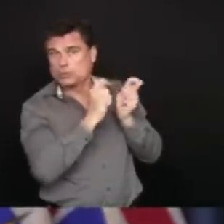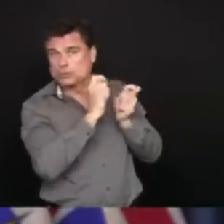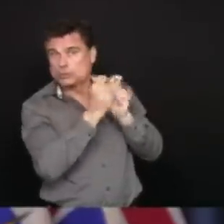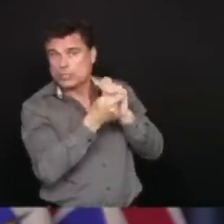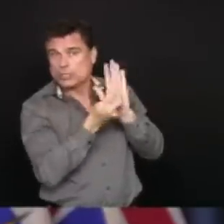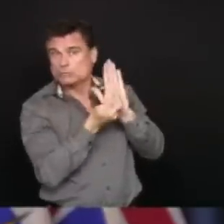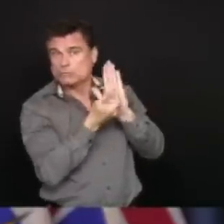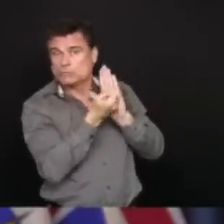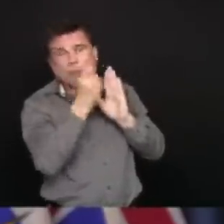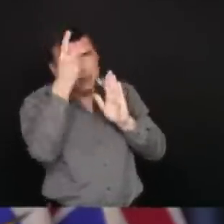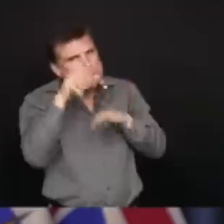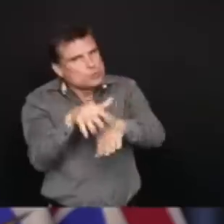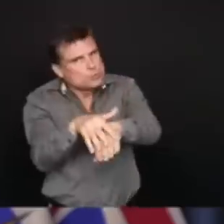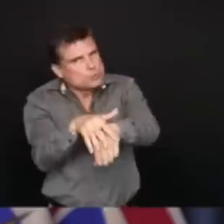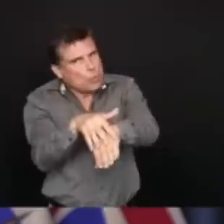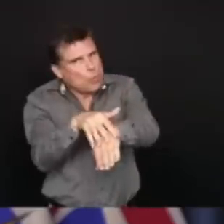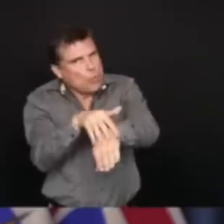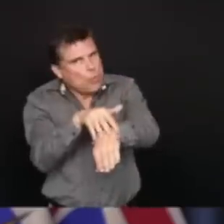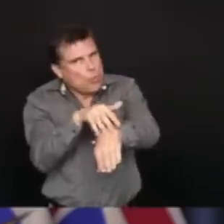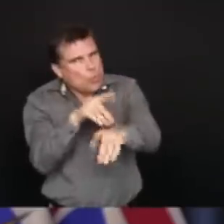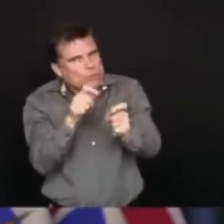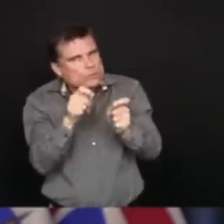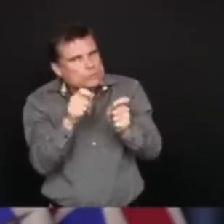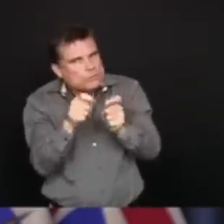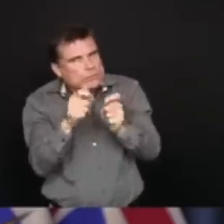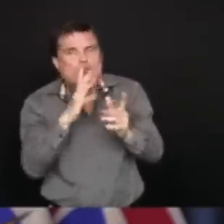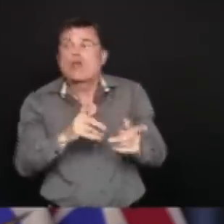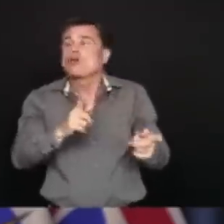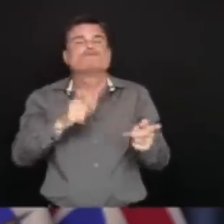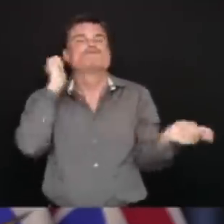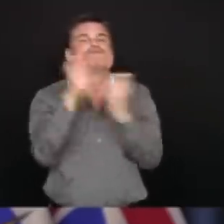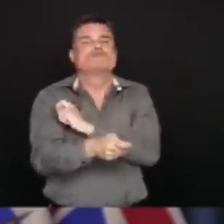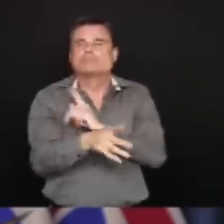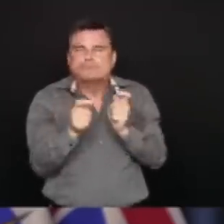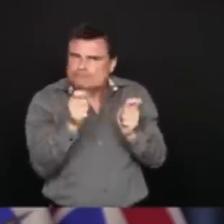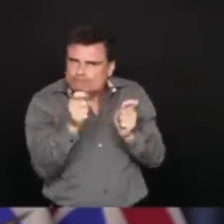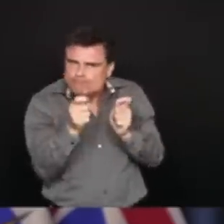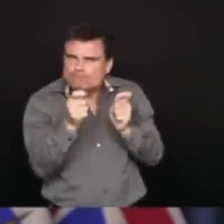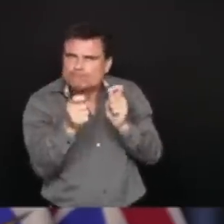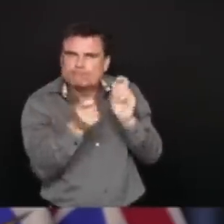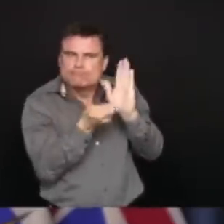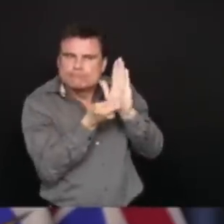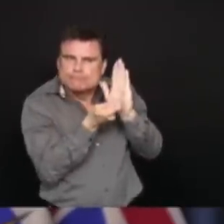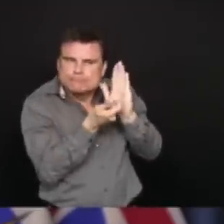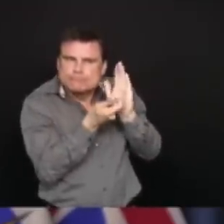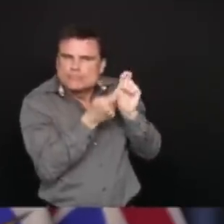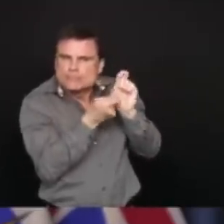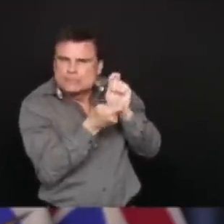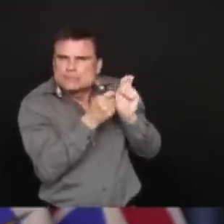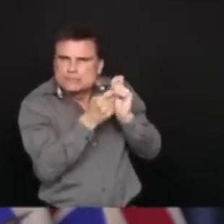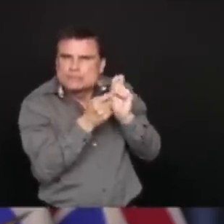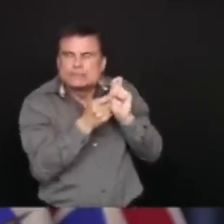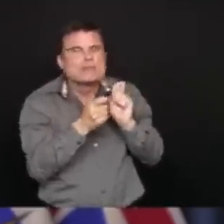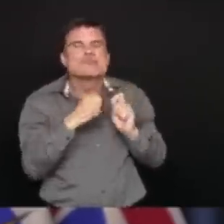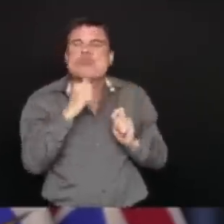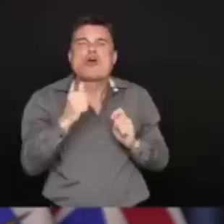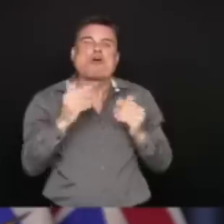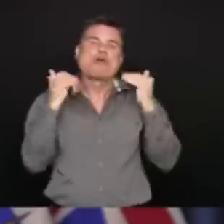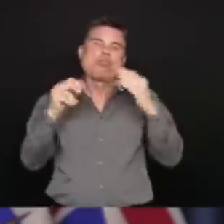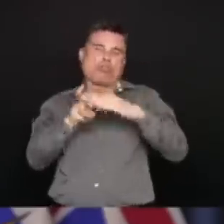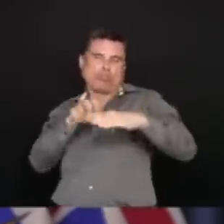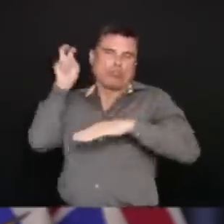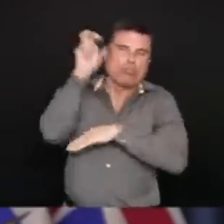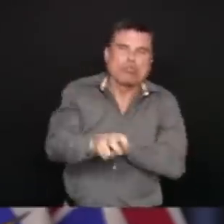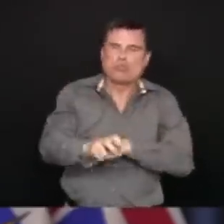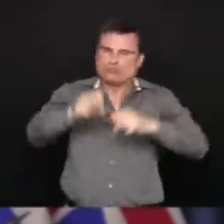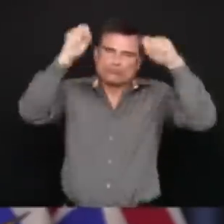into this, but we don't want all of the sacrifices that we have been doing across the province to be for naught. We